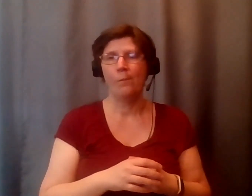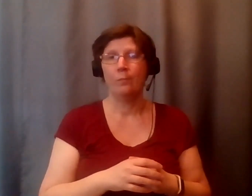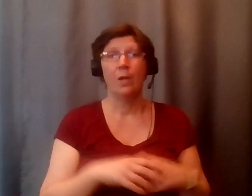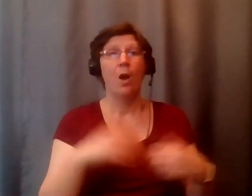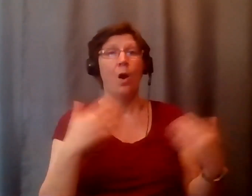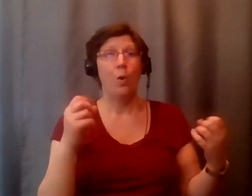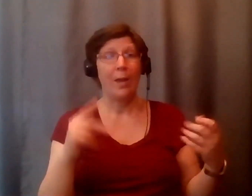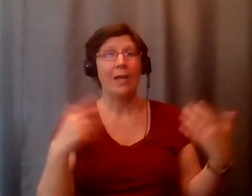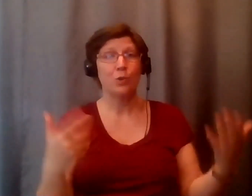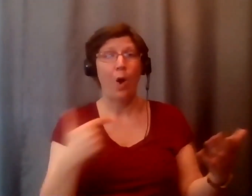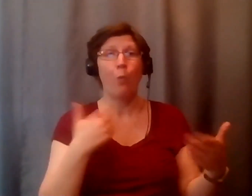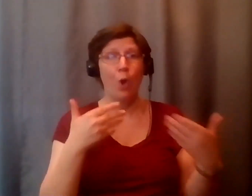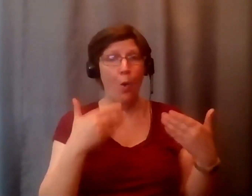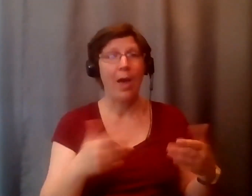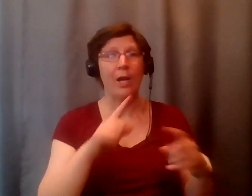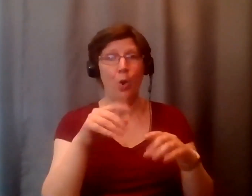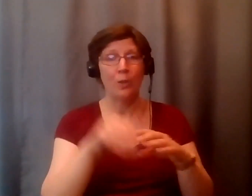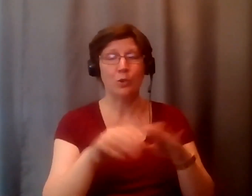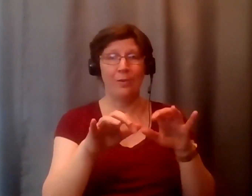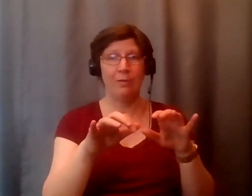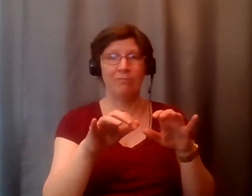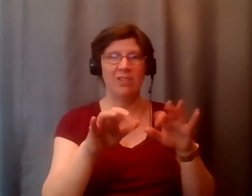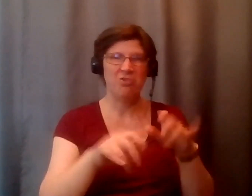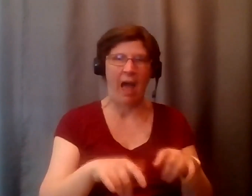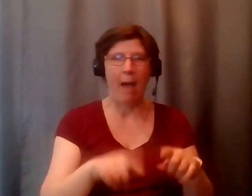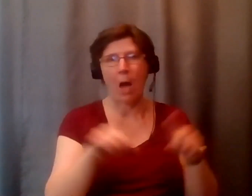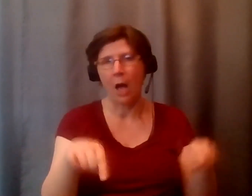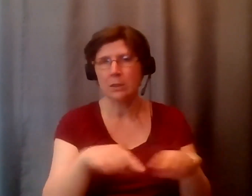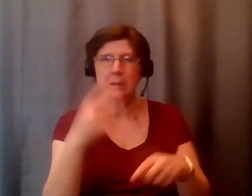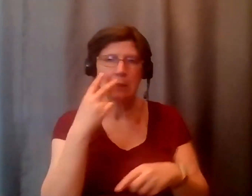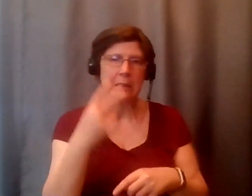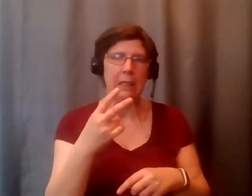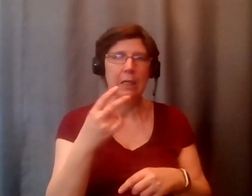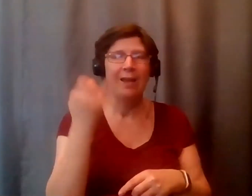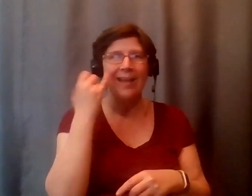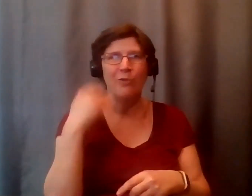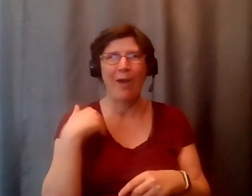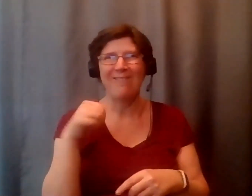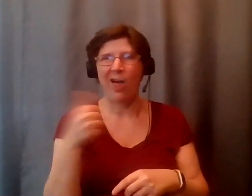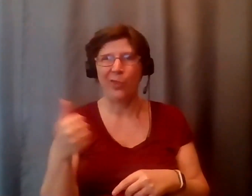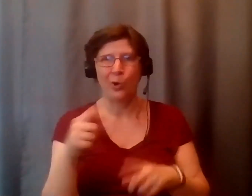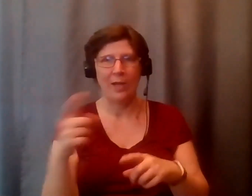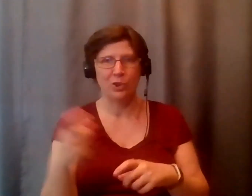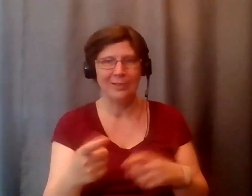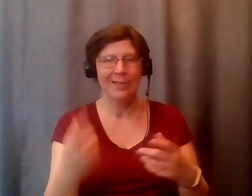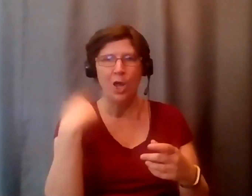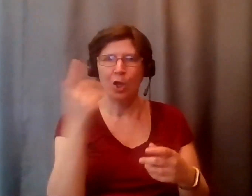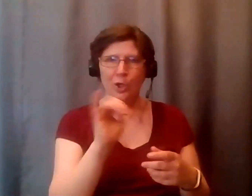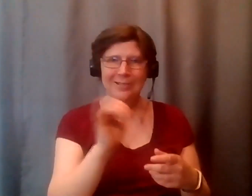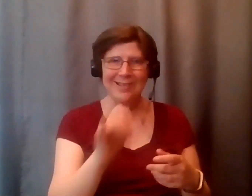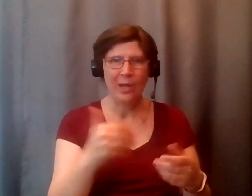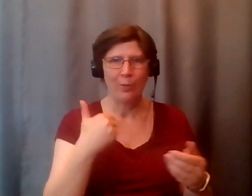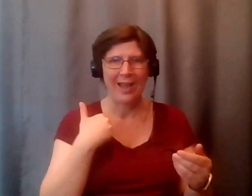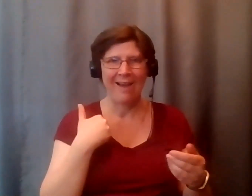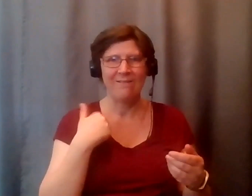So I am going to go ahead and go into the chat box and see if there's any other questions. It looks like we've